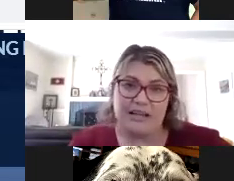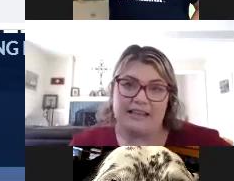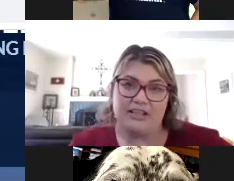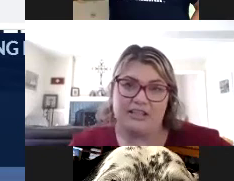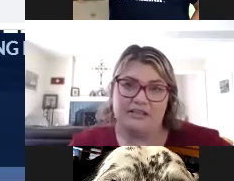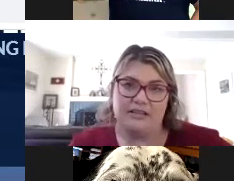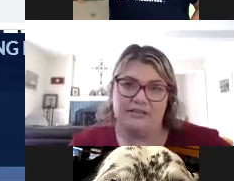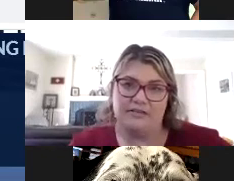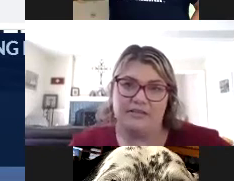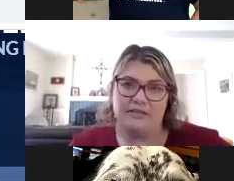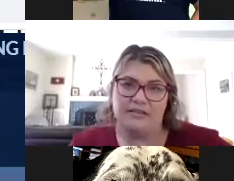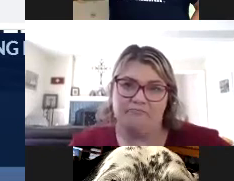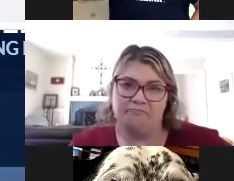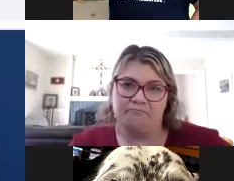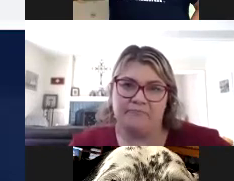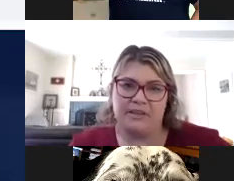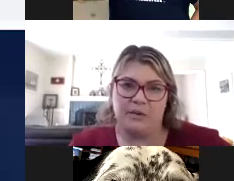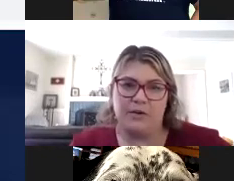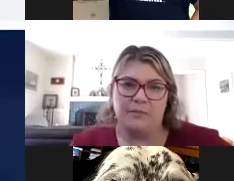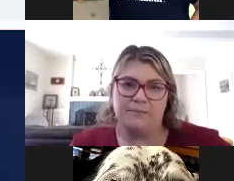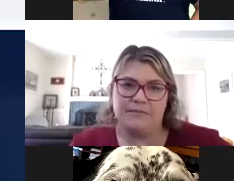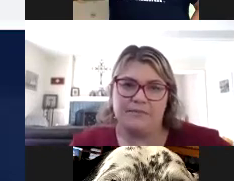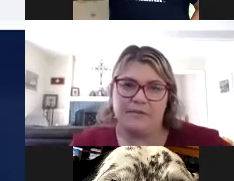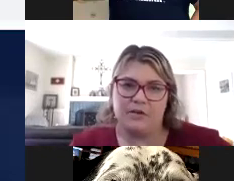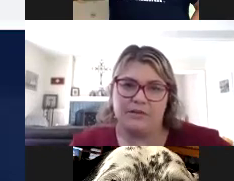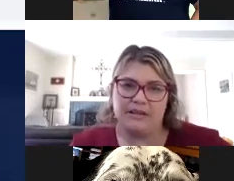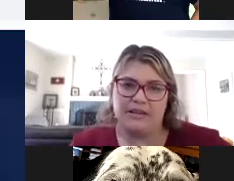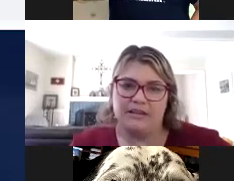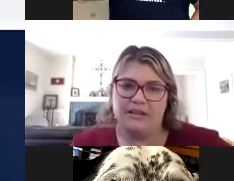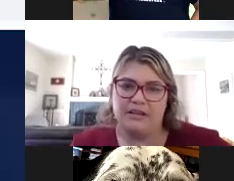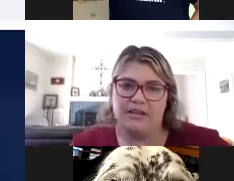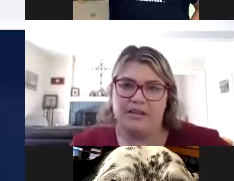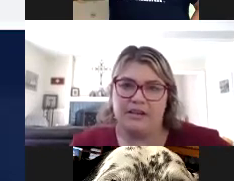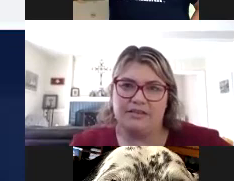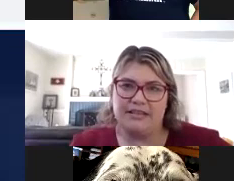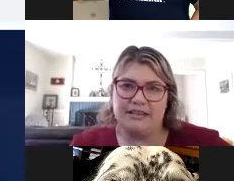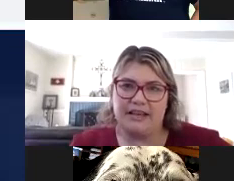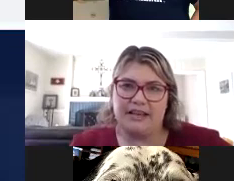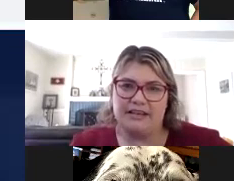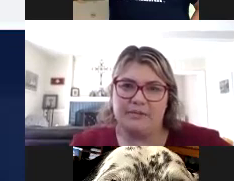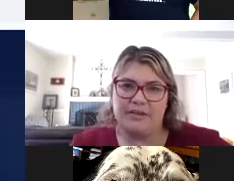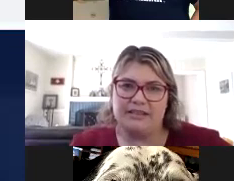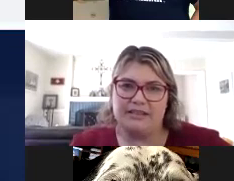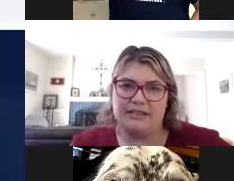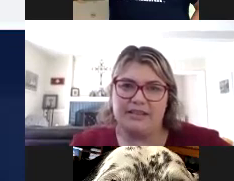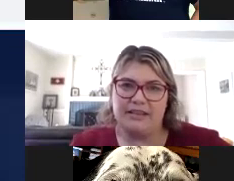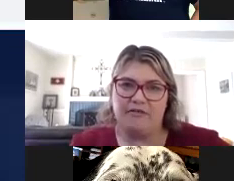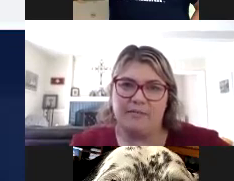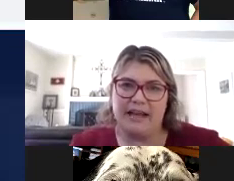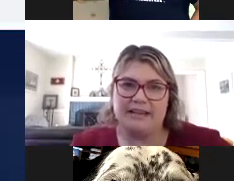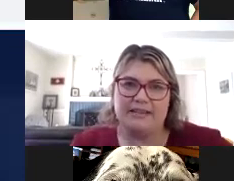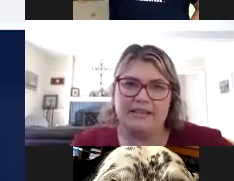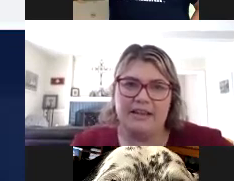2020 election. There we go. Hopefully y'all are seeing that and we didn't